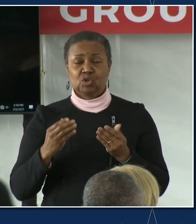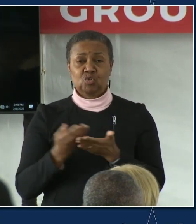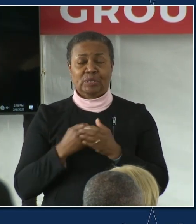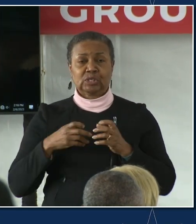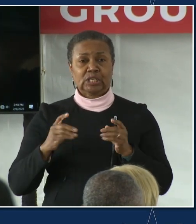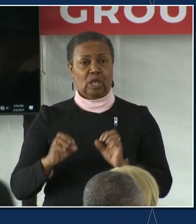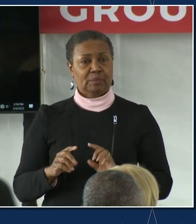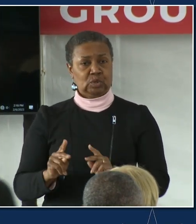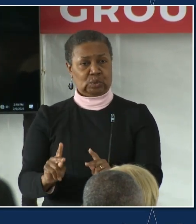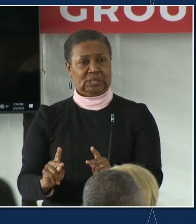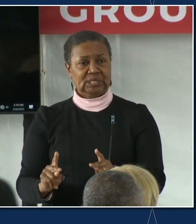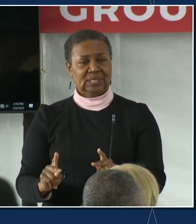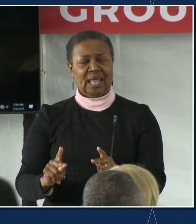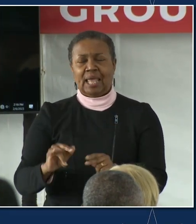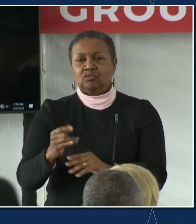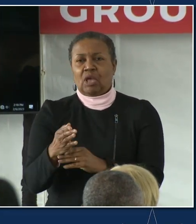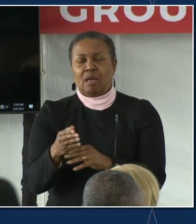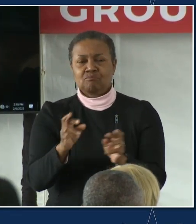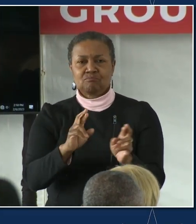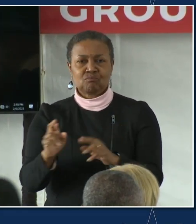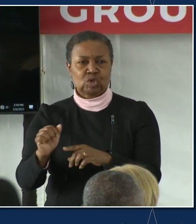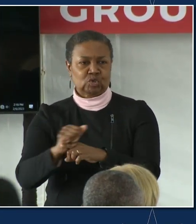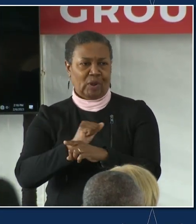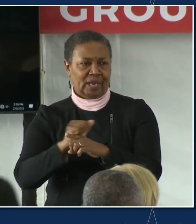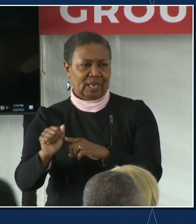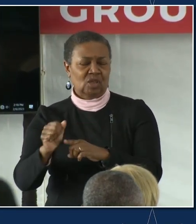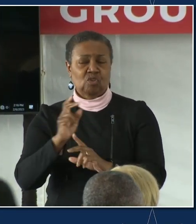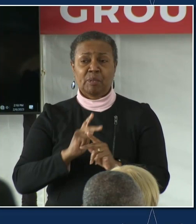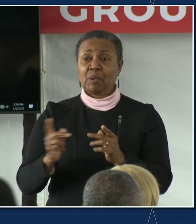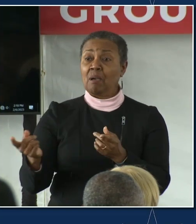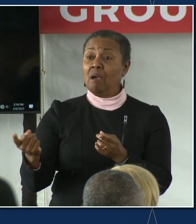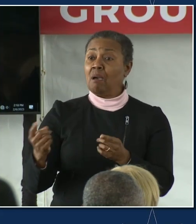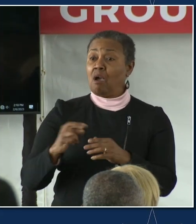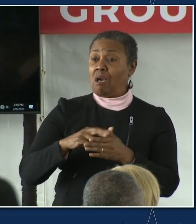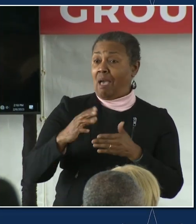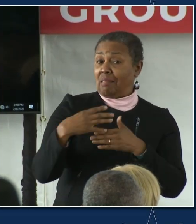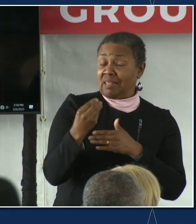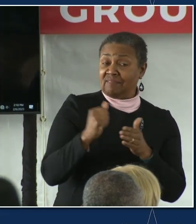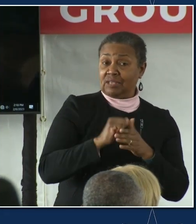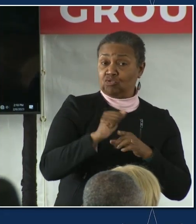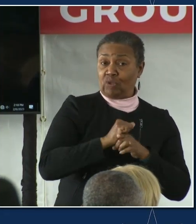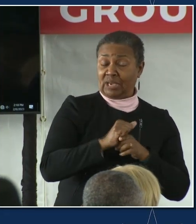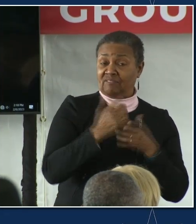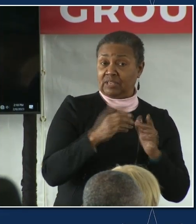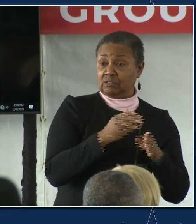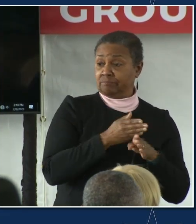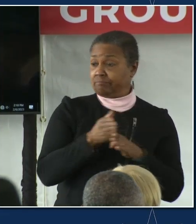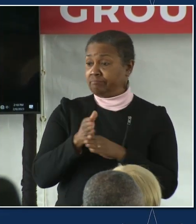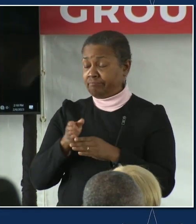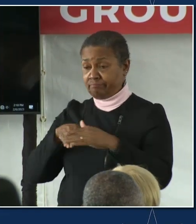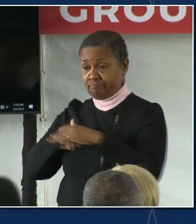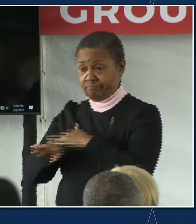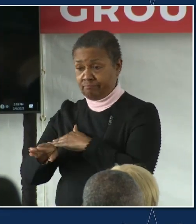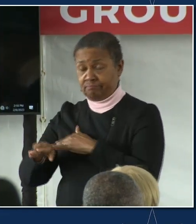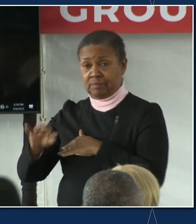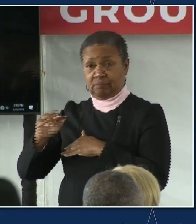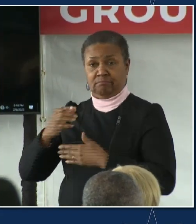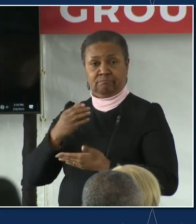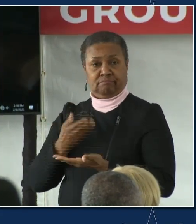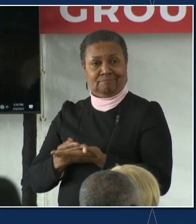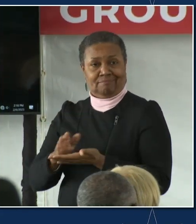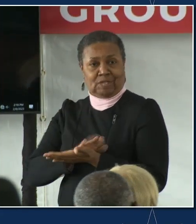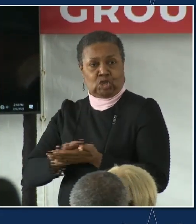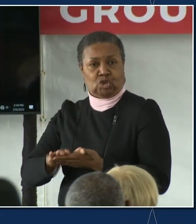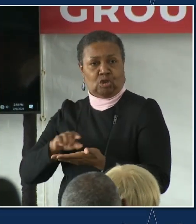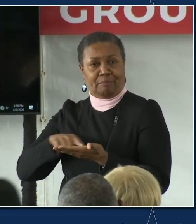educational opportunities and job readiness training so that people come out of this training and go right into lucrative